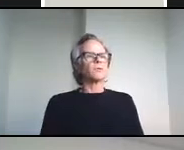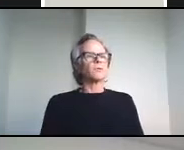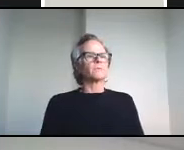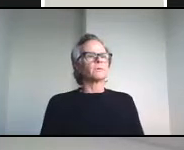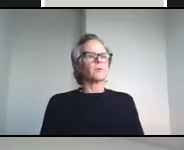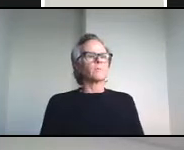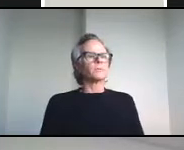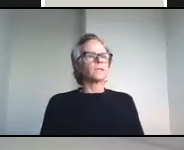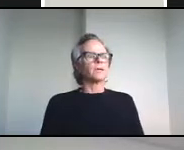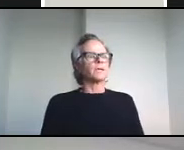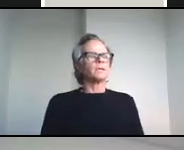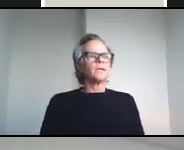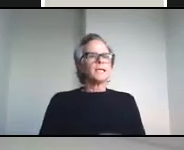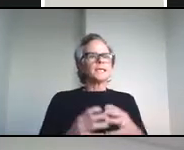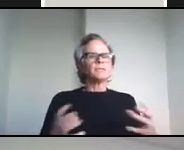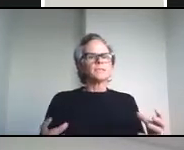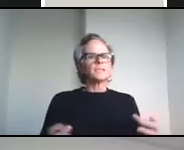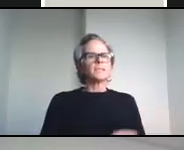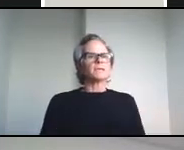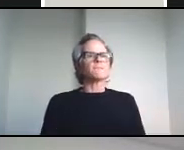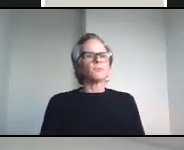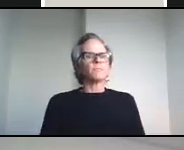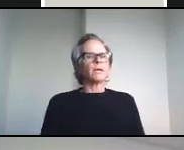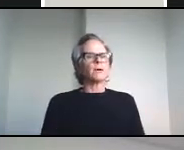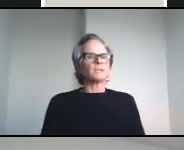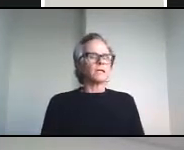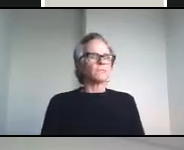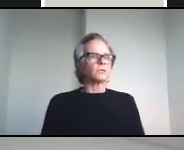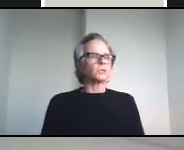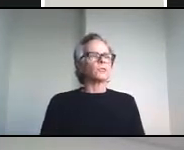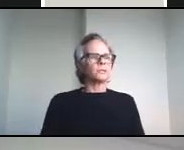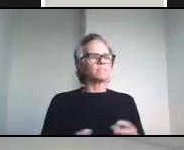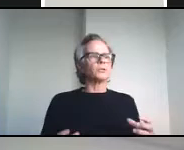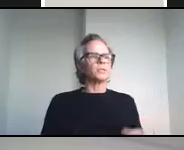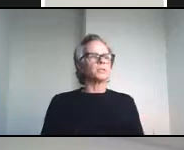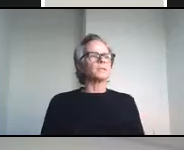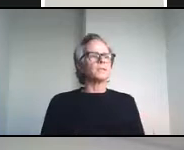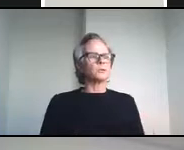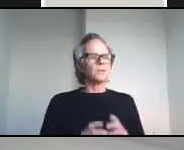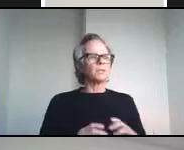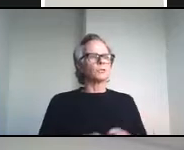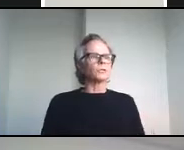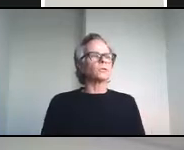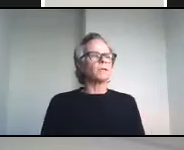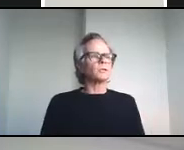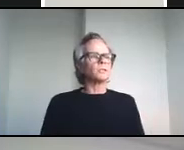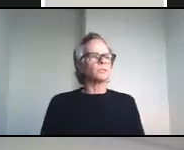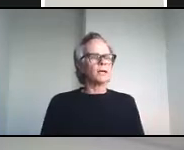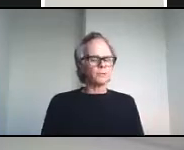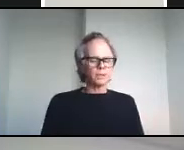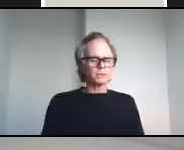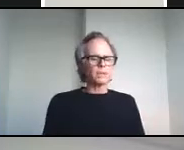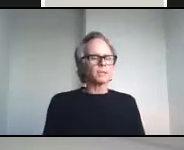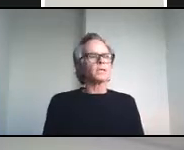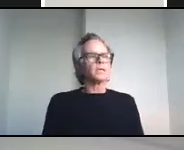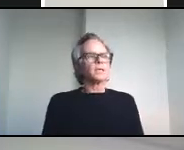this multi-purpose area. Even seating for parents and for children is built into those semicircular benches